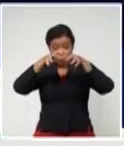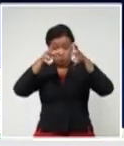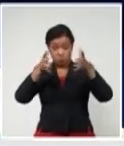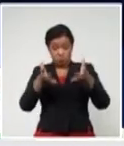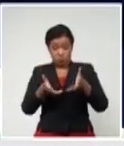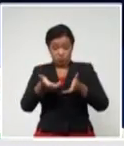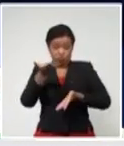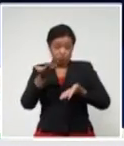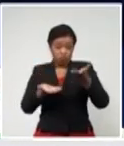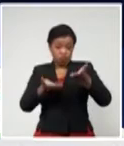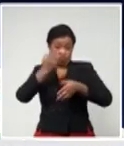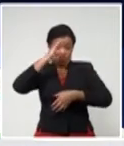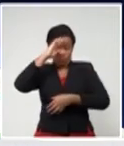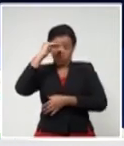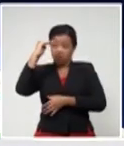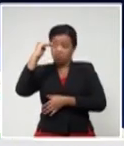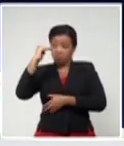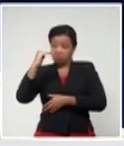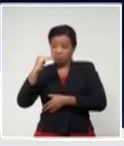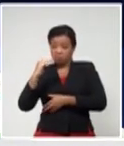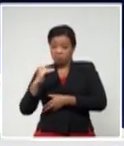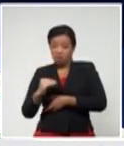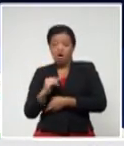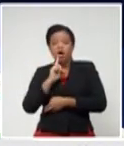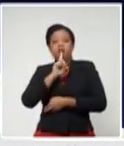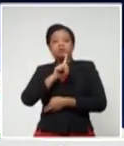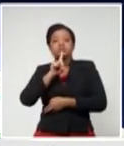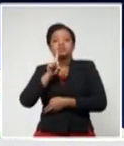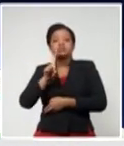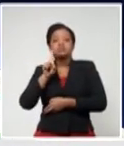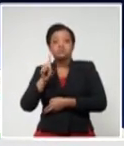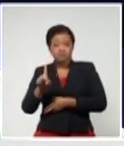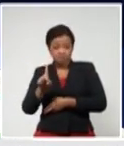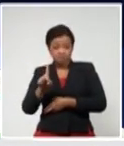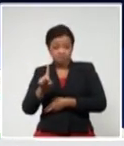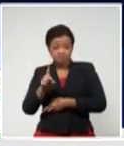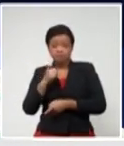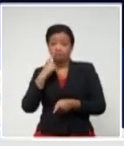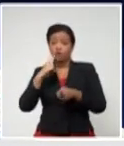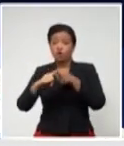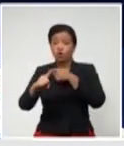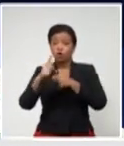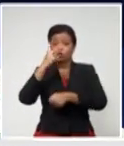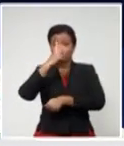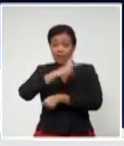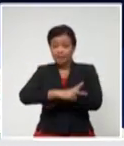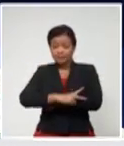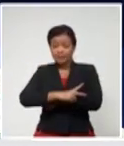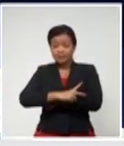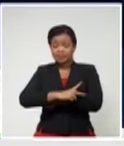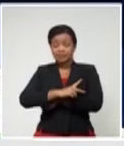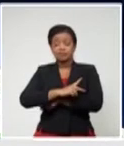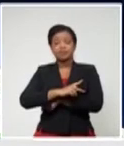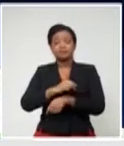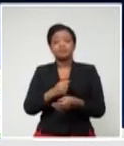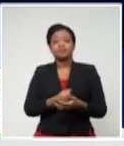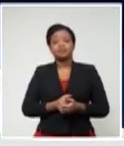Americas and 111th in the world, after Montenegro moved up to 110th